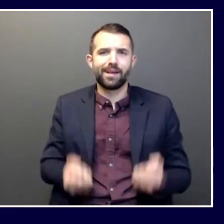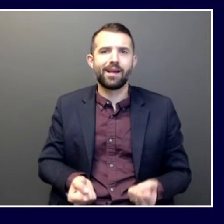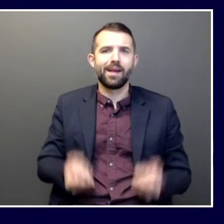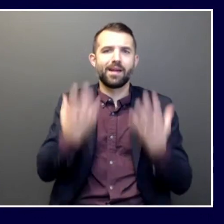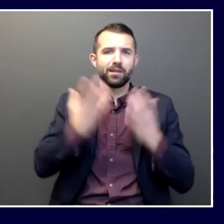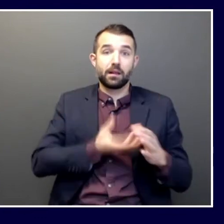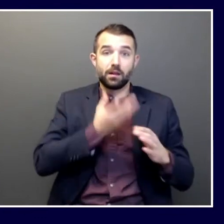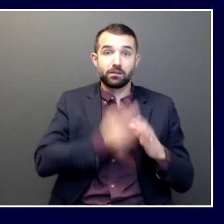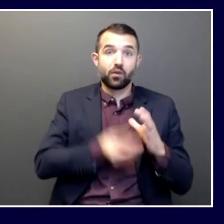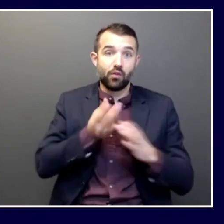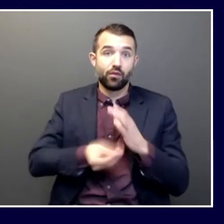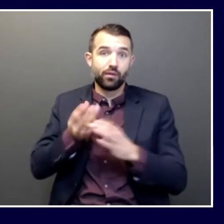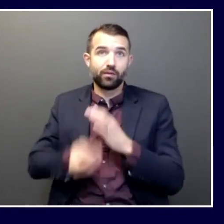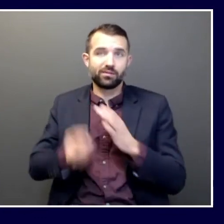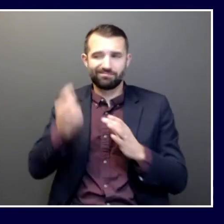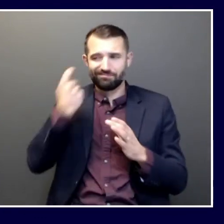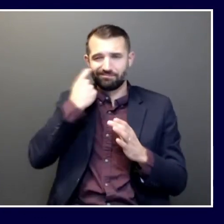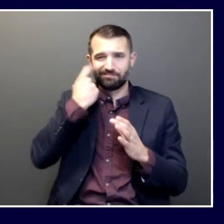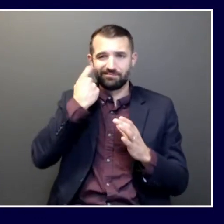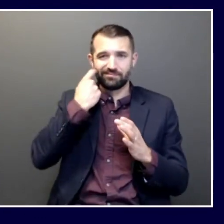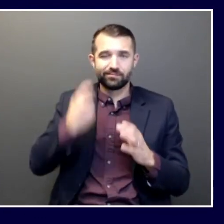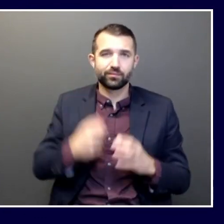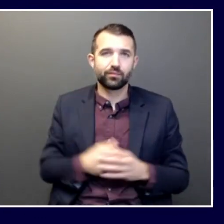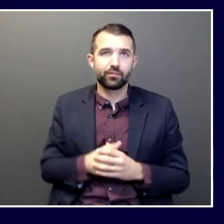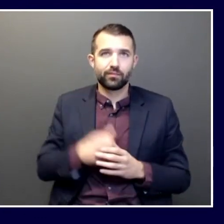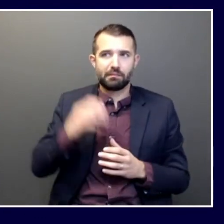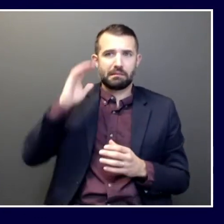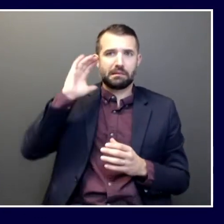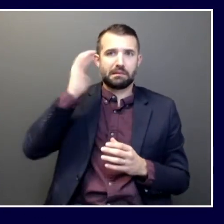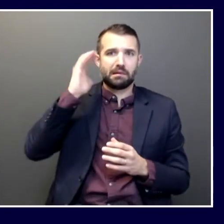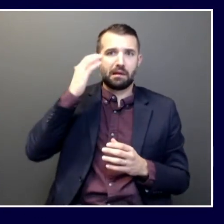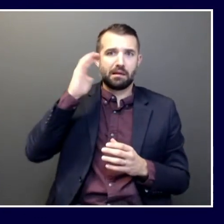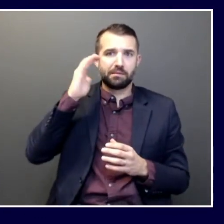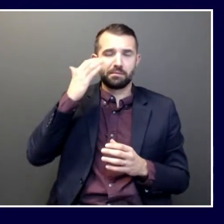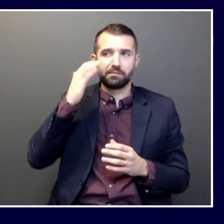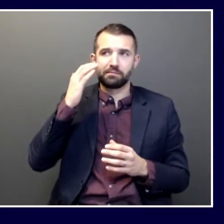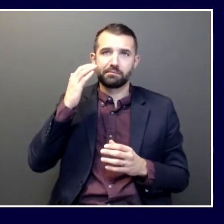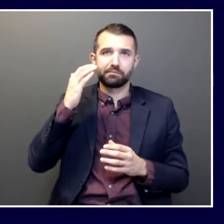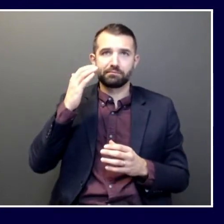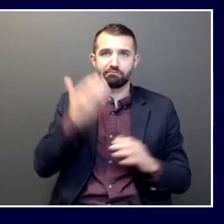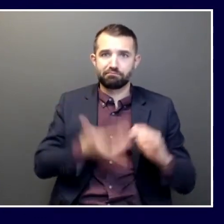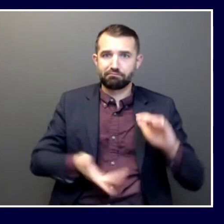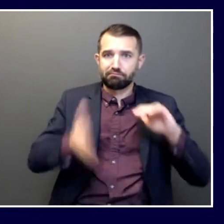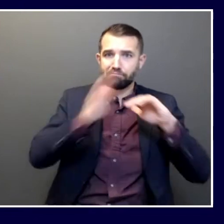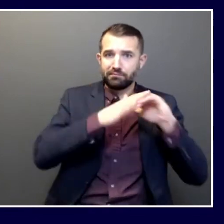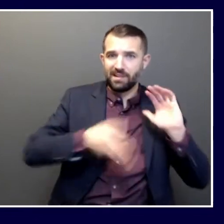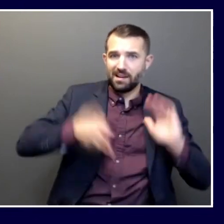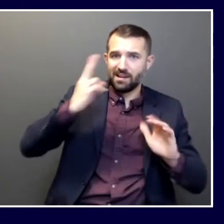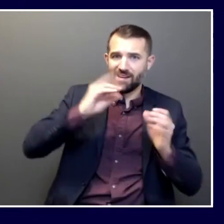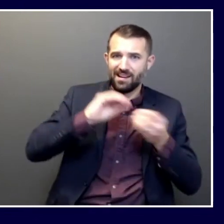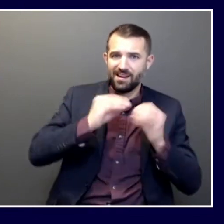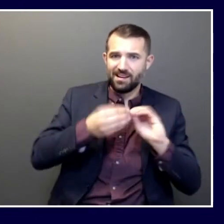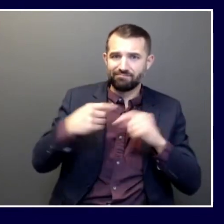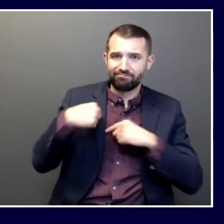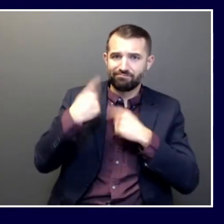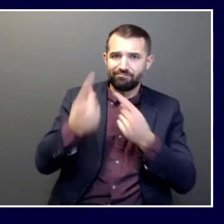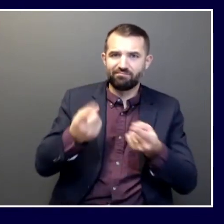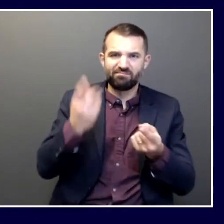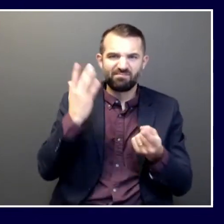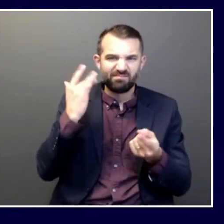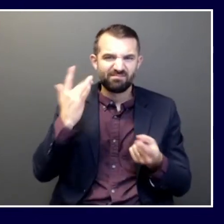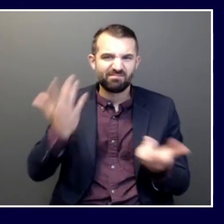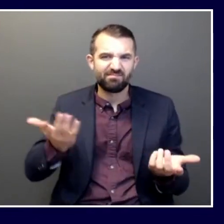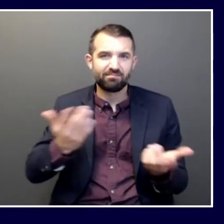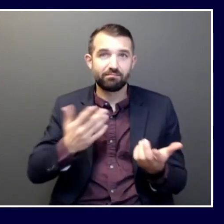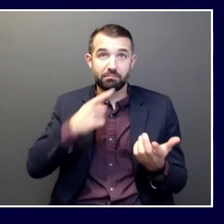reported lately. It seems like there's been an uptick, and I'm just wondering, is that because of the records reviews,